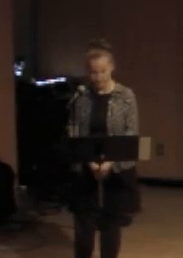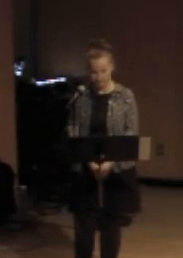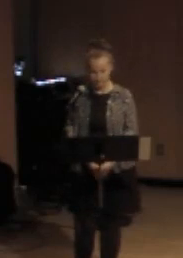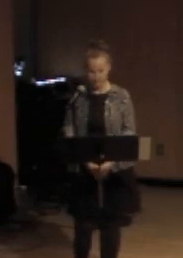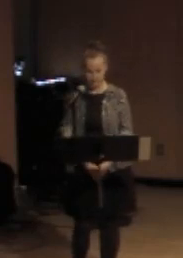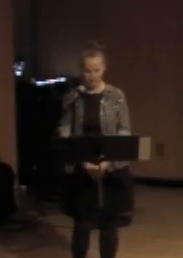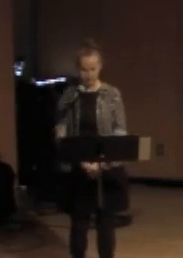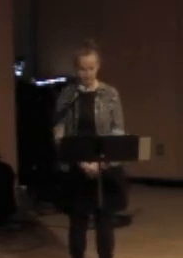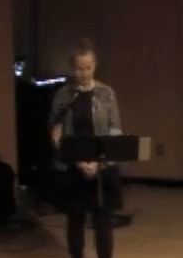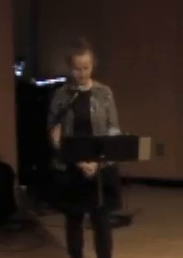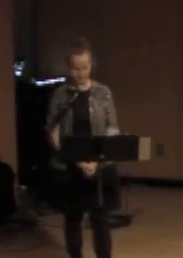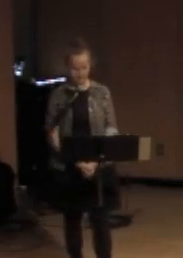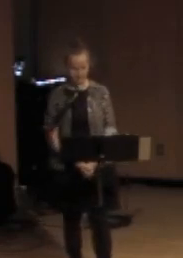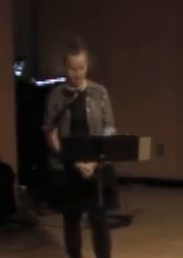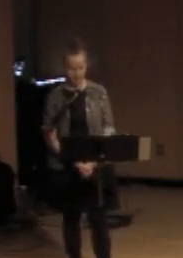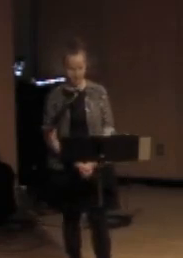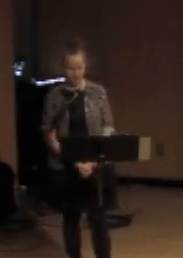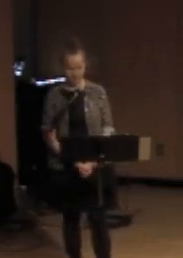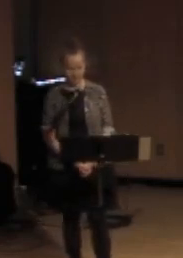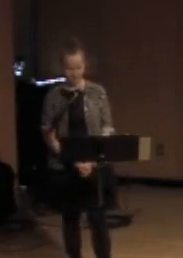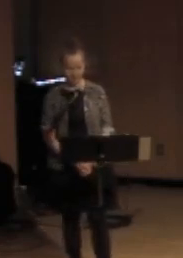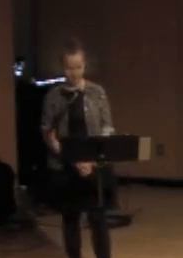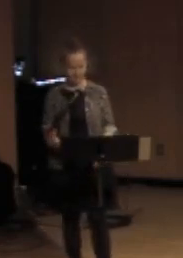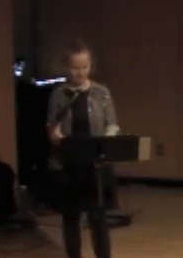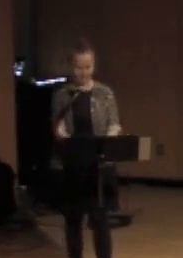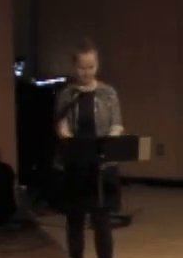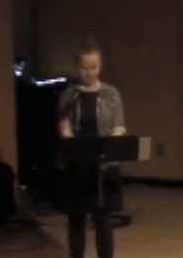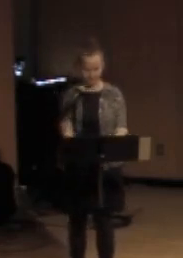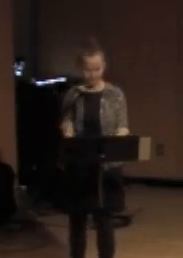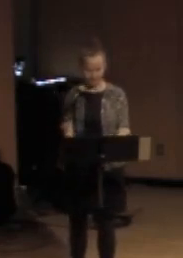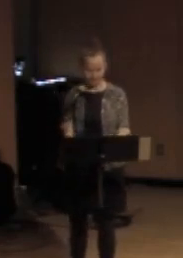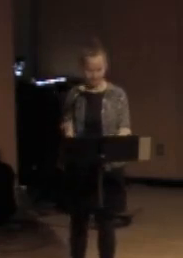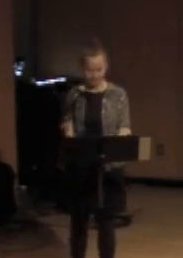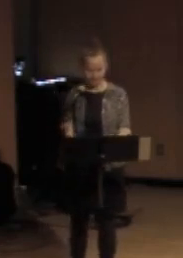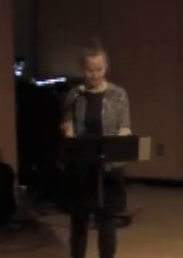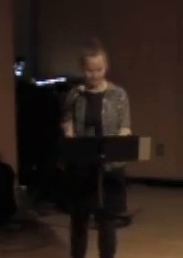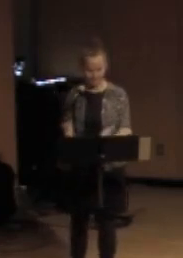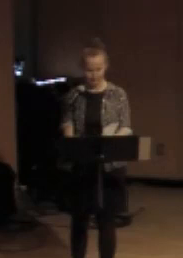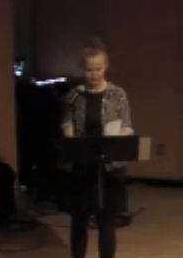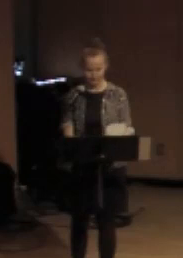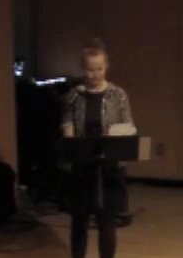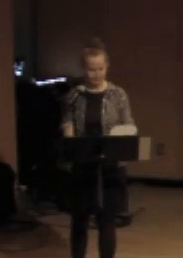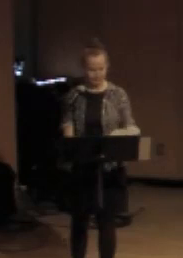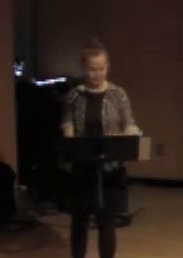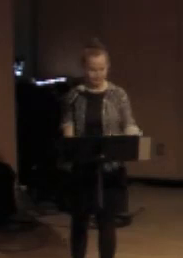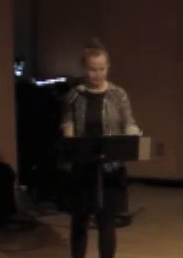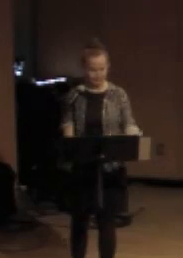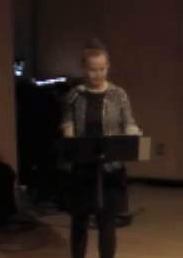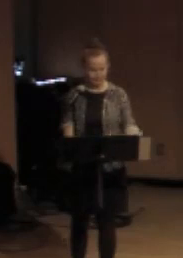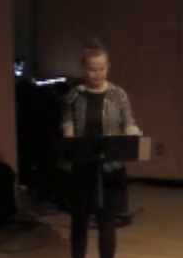live I live here yeah yeah